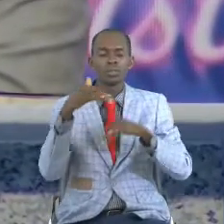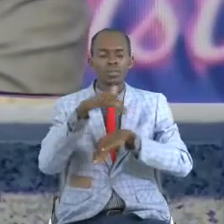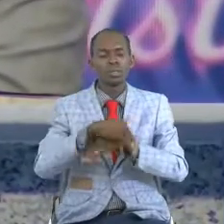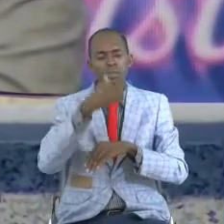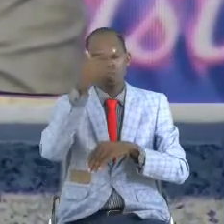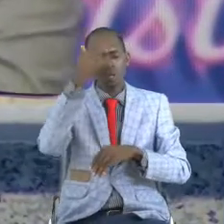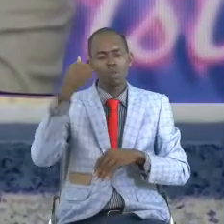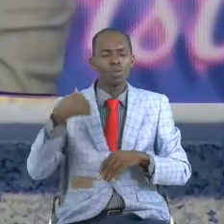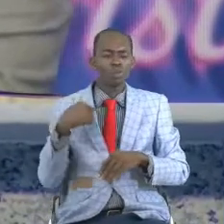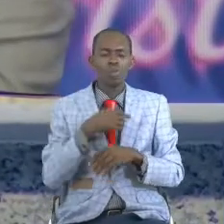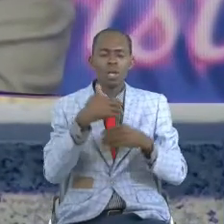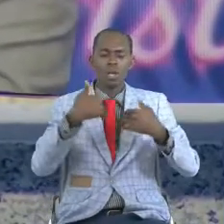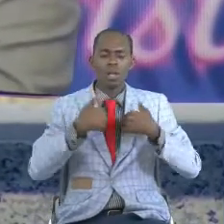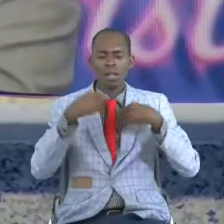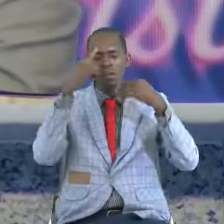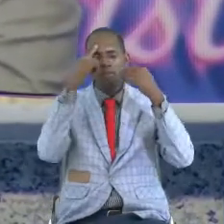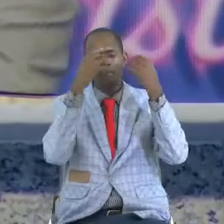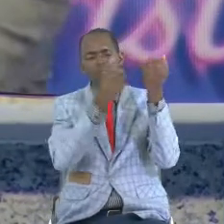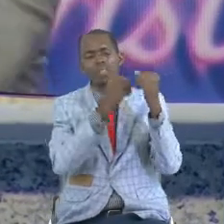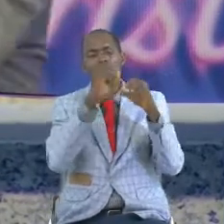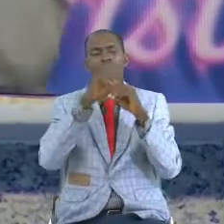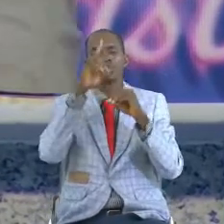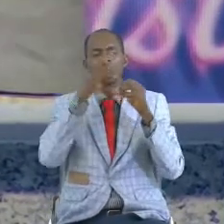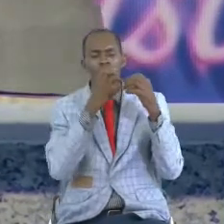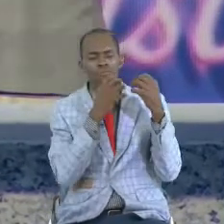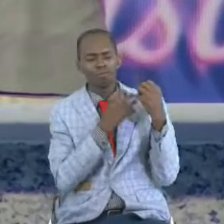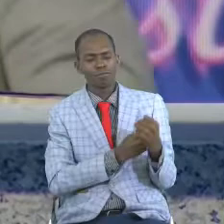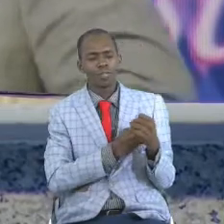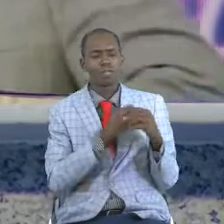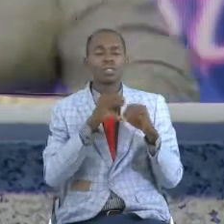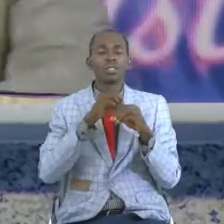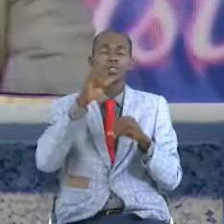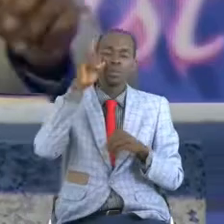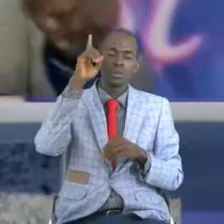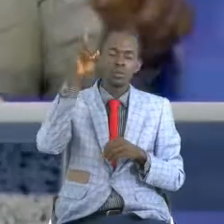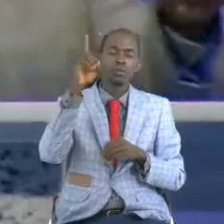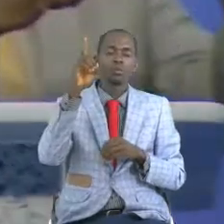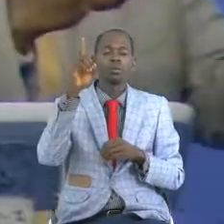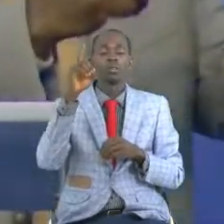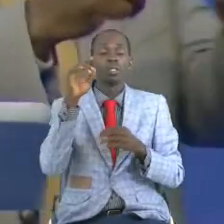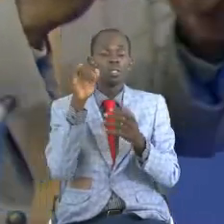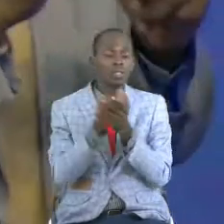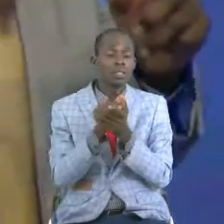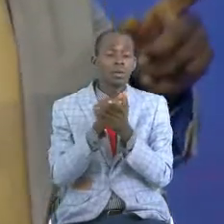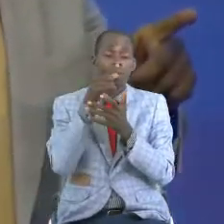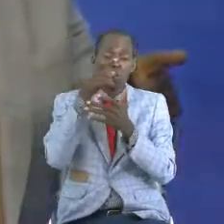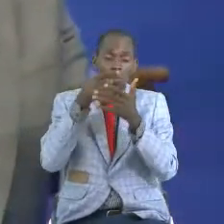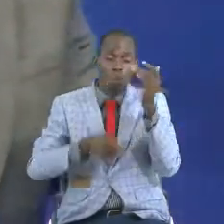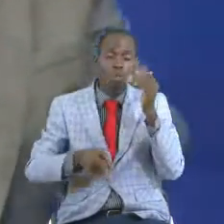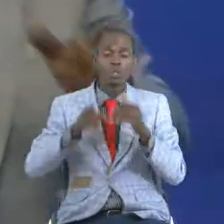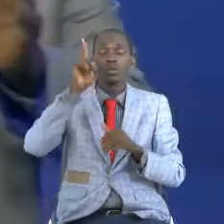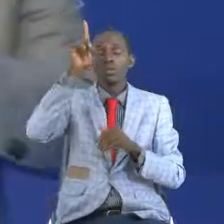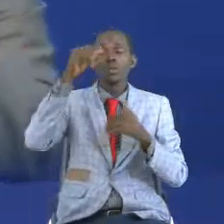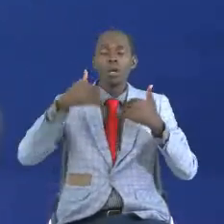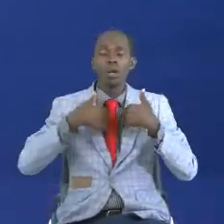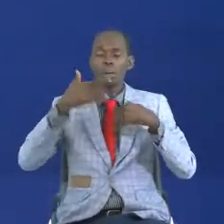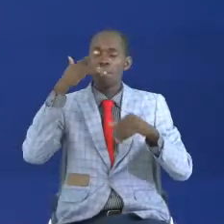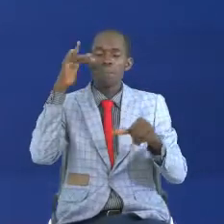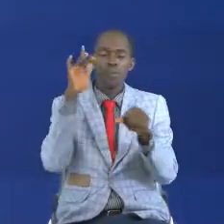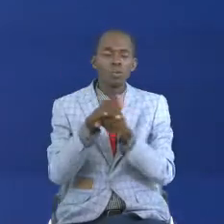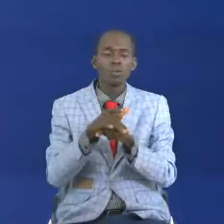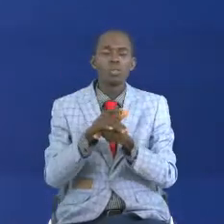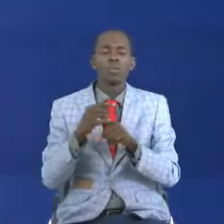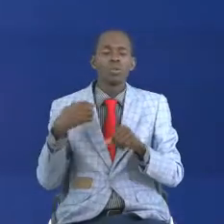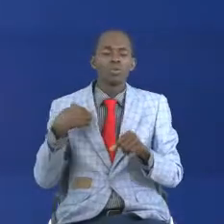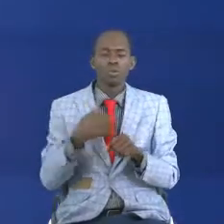you, trust in you, confidence in you, that what you have promised, we are persuaded